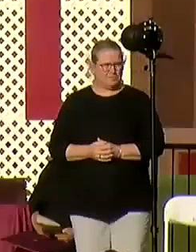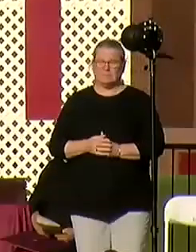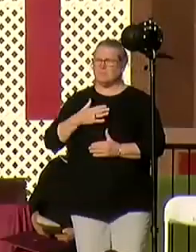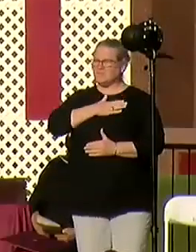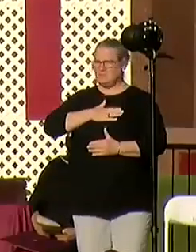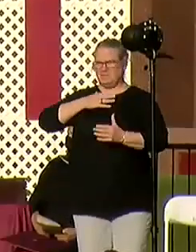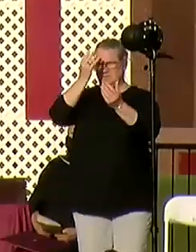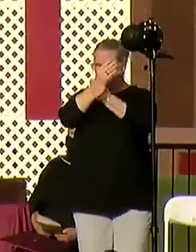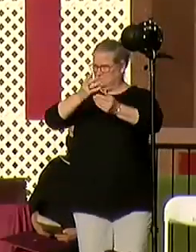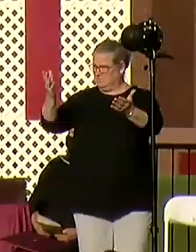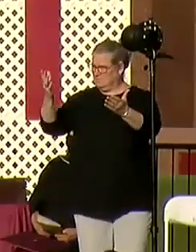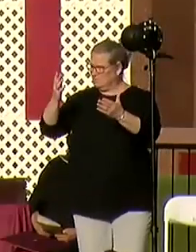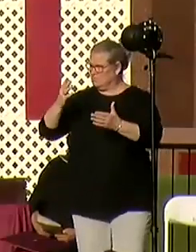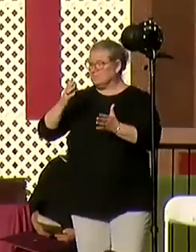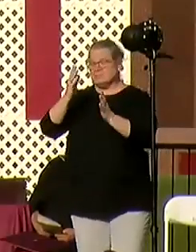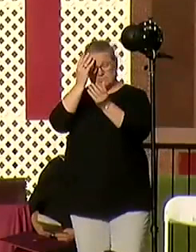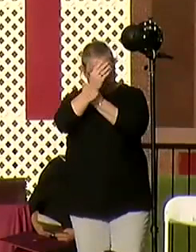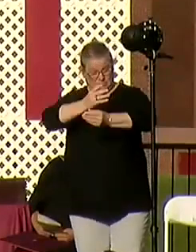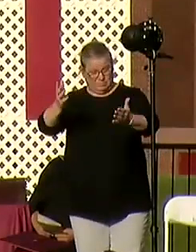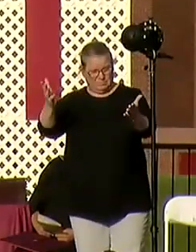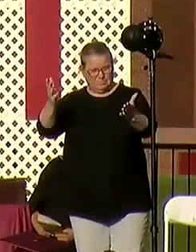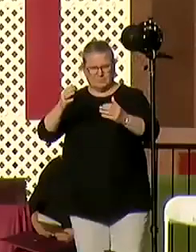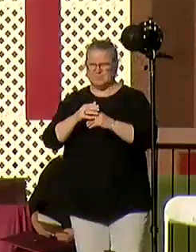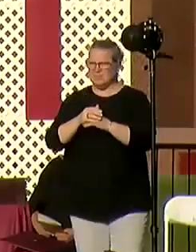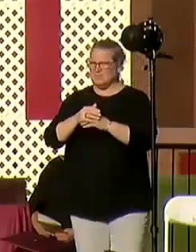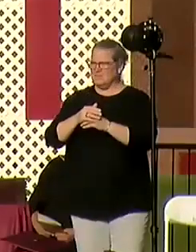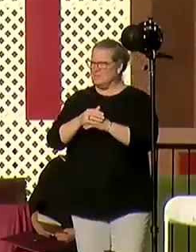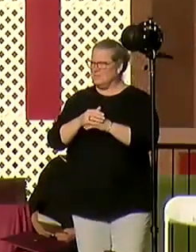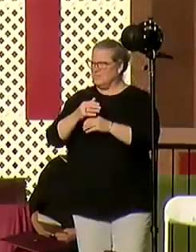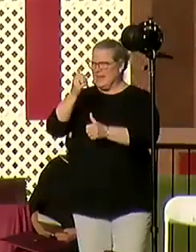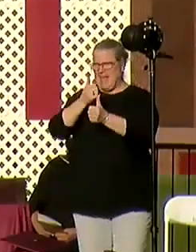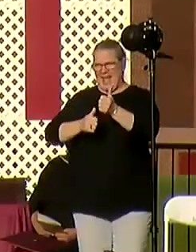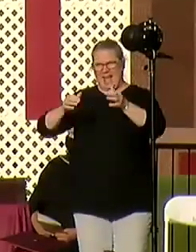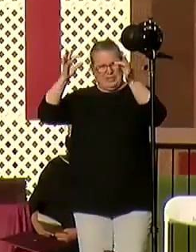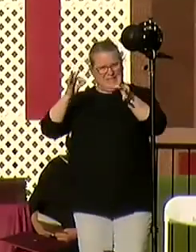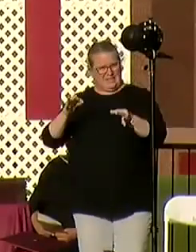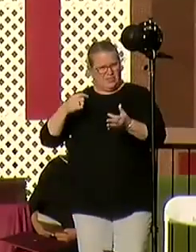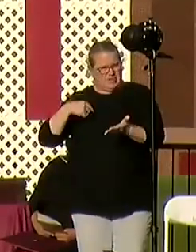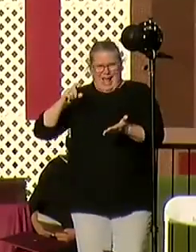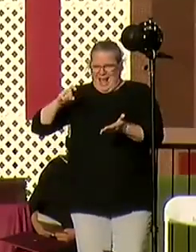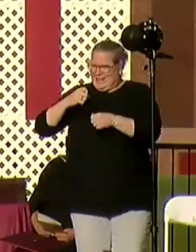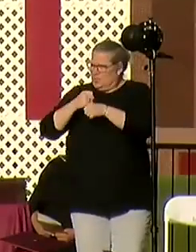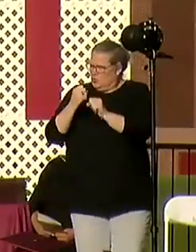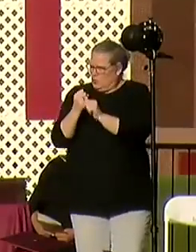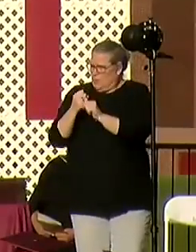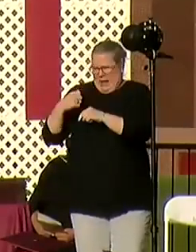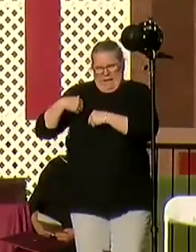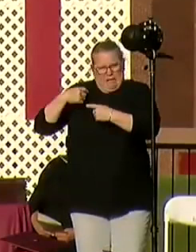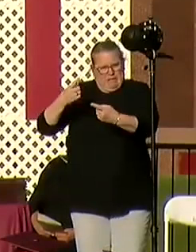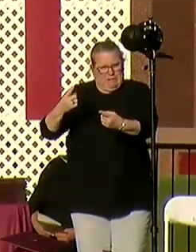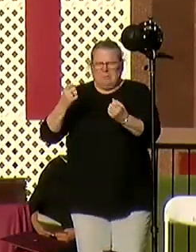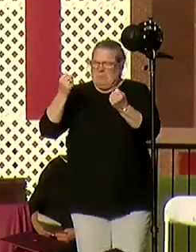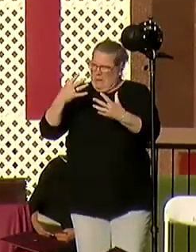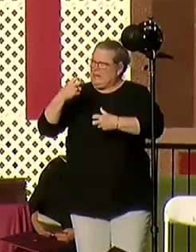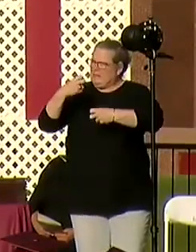Please know that every decision that I needed to make, and there were many